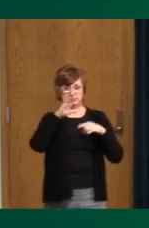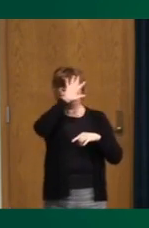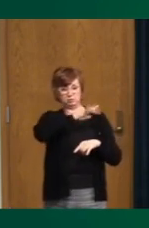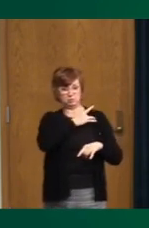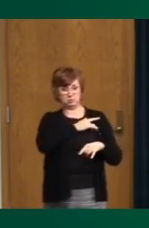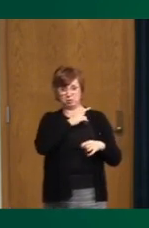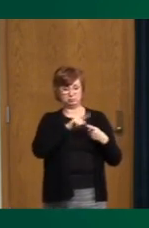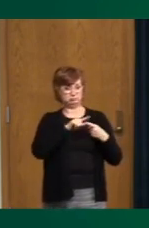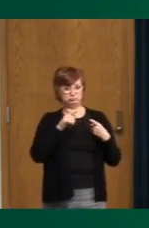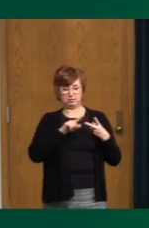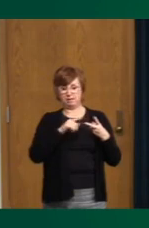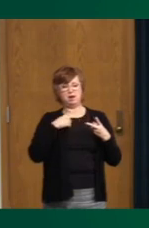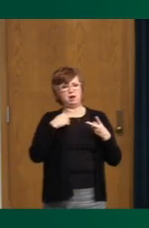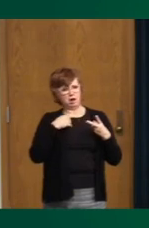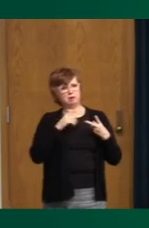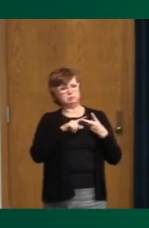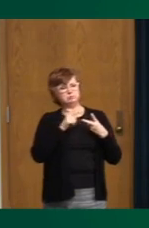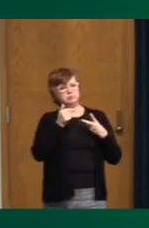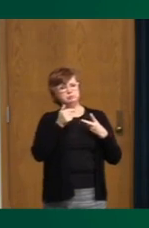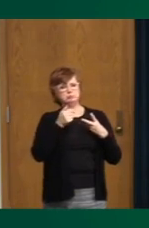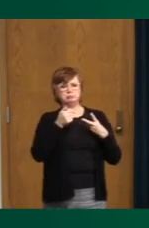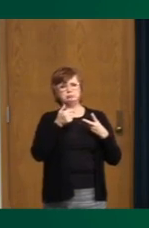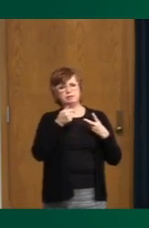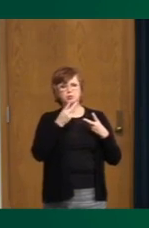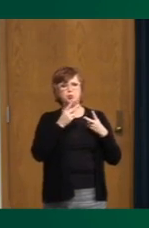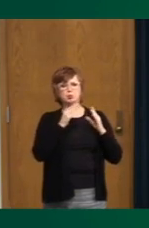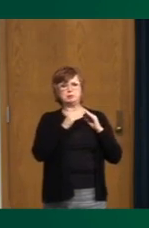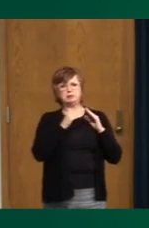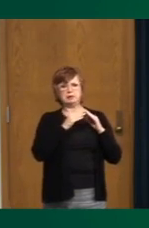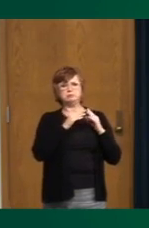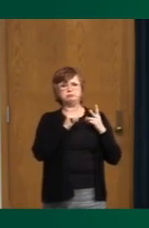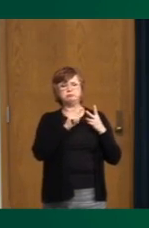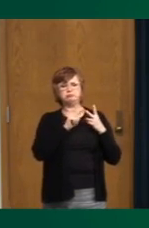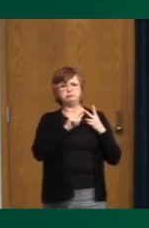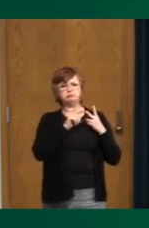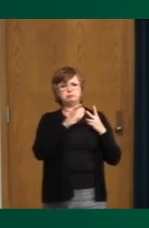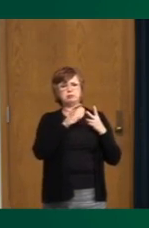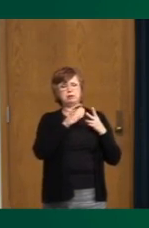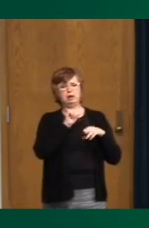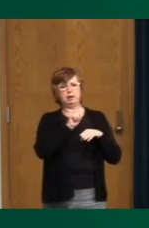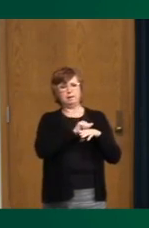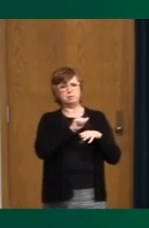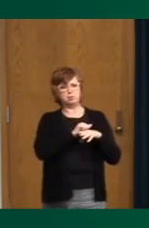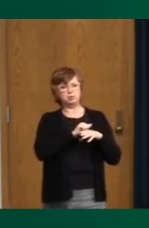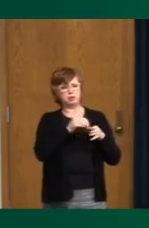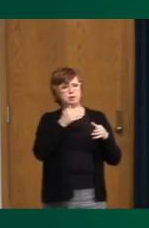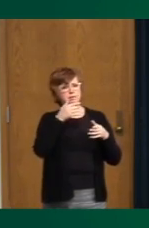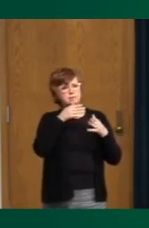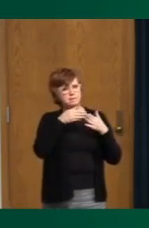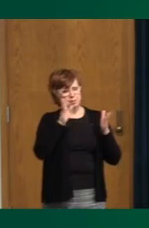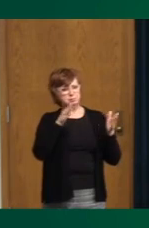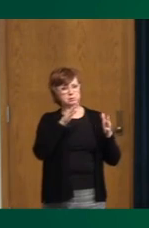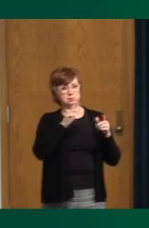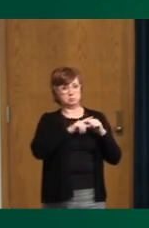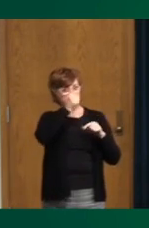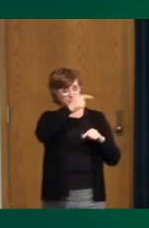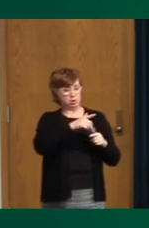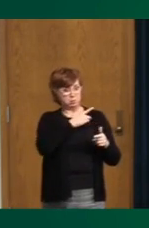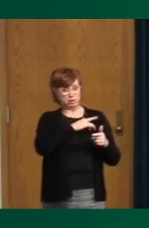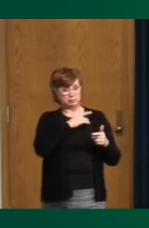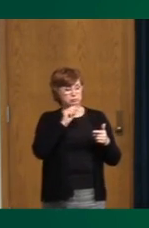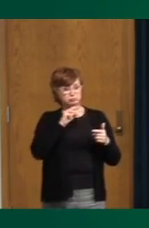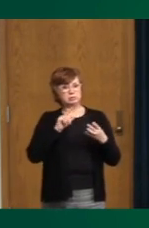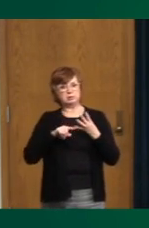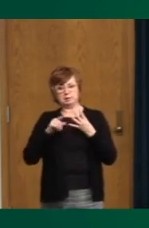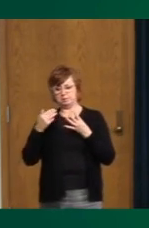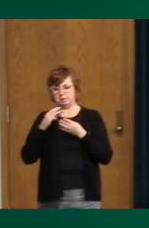provincial policy. They have a couple of municipalities that have implemented mandatory masking in public spaces, but no provincial policy. And